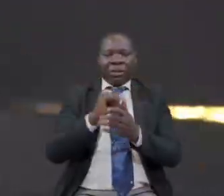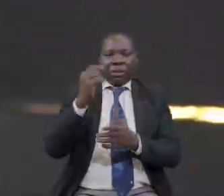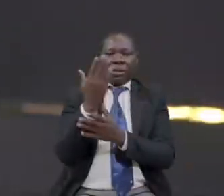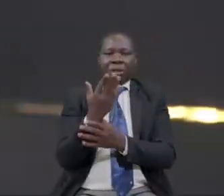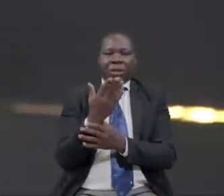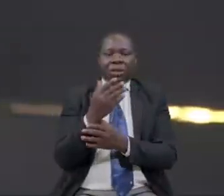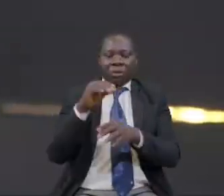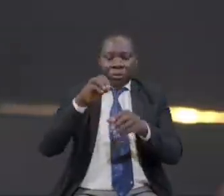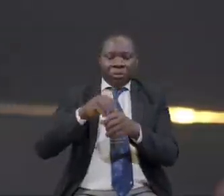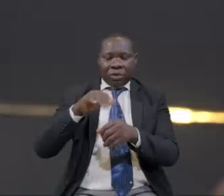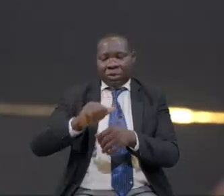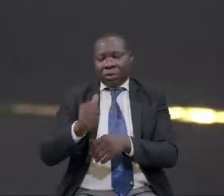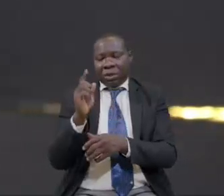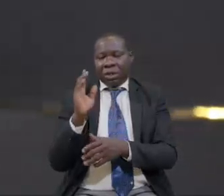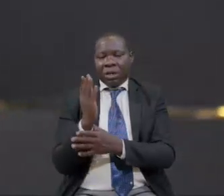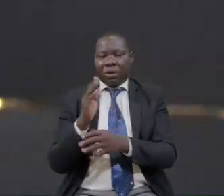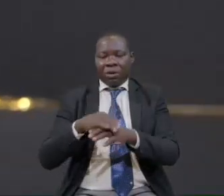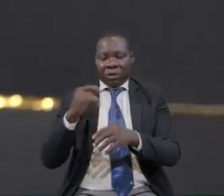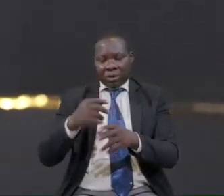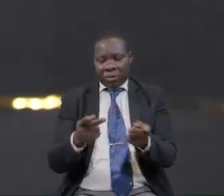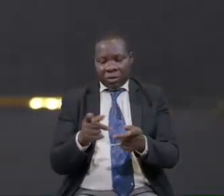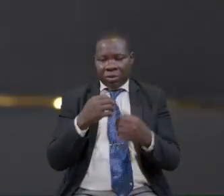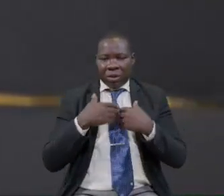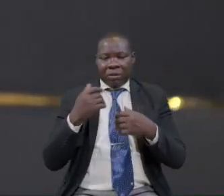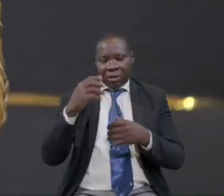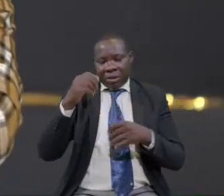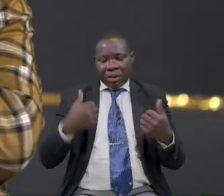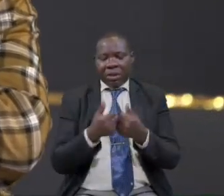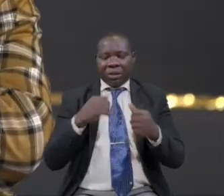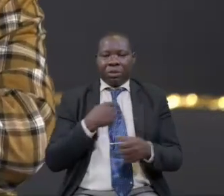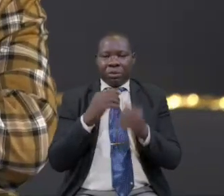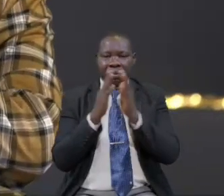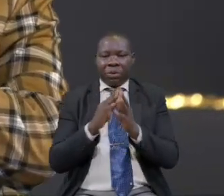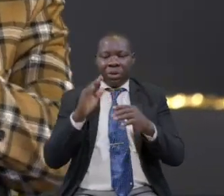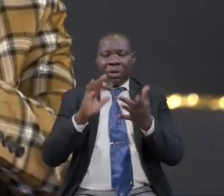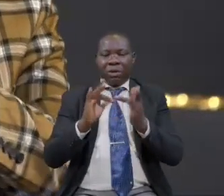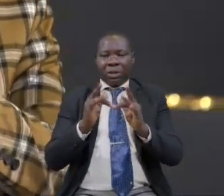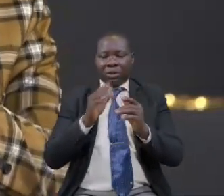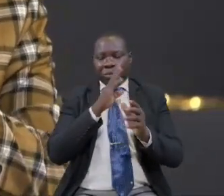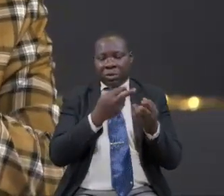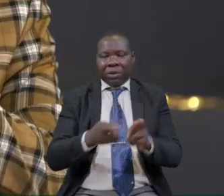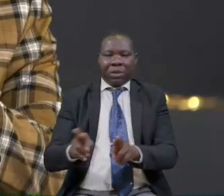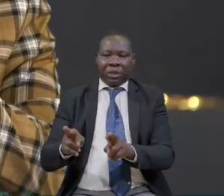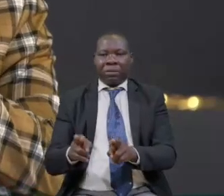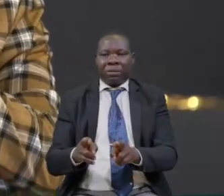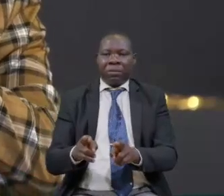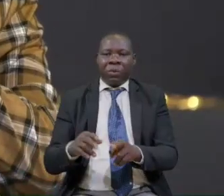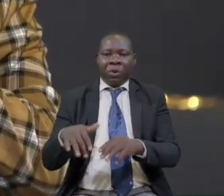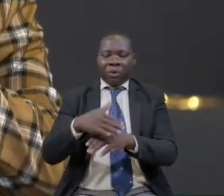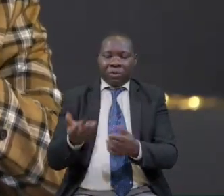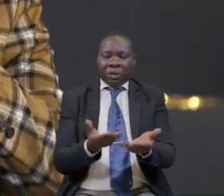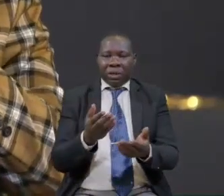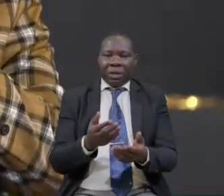have the challenge. We're praying. Online, get ready. Over here, Alpha